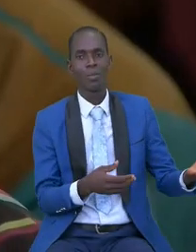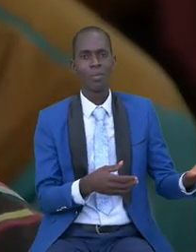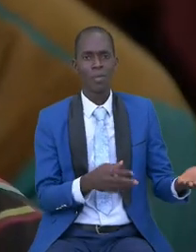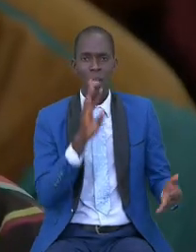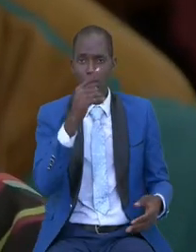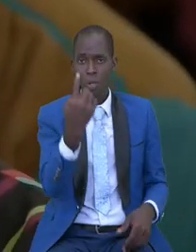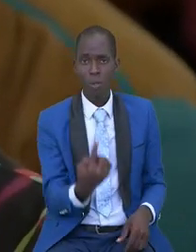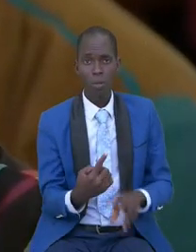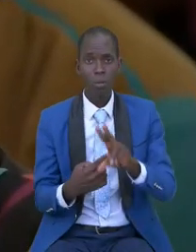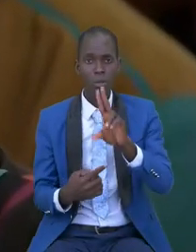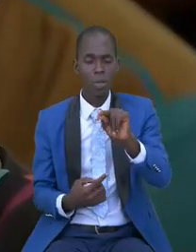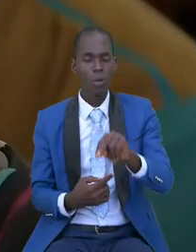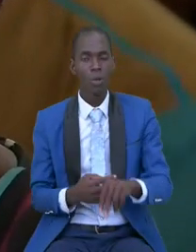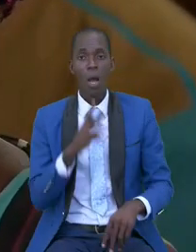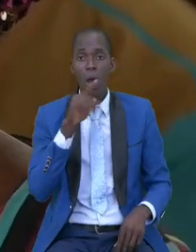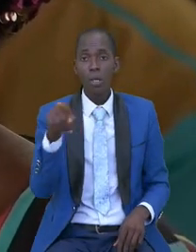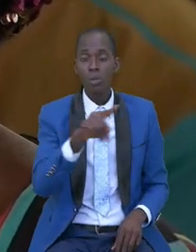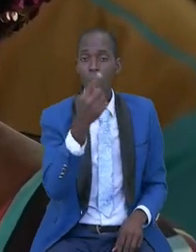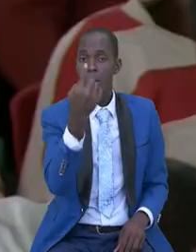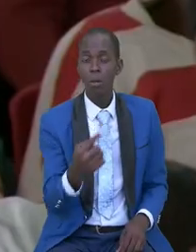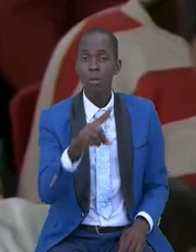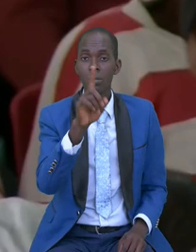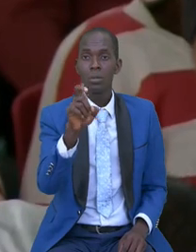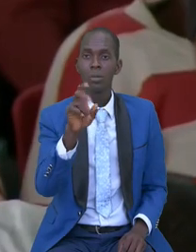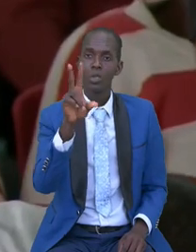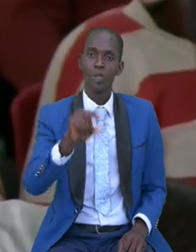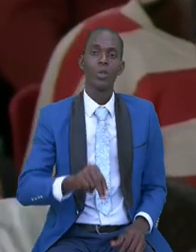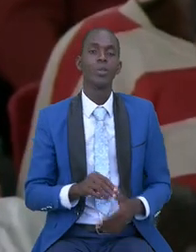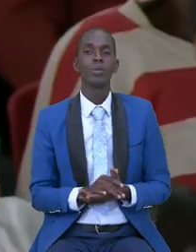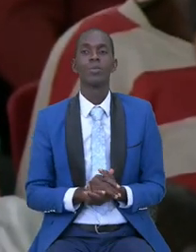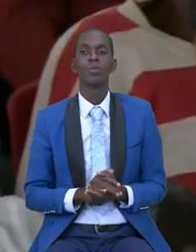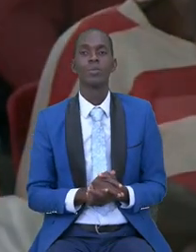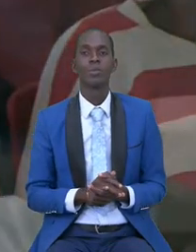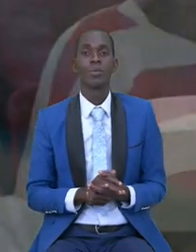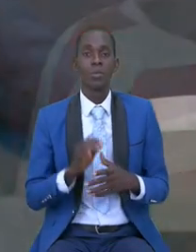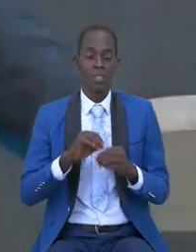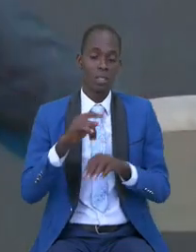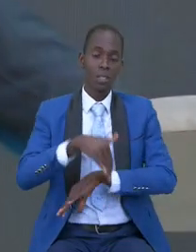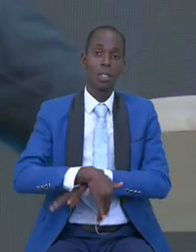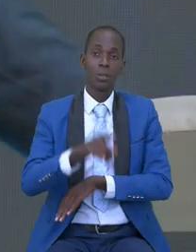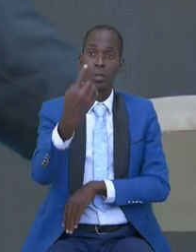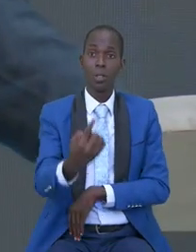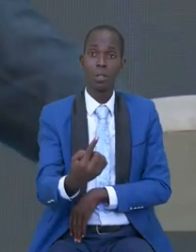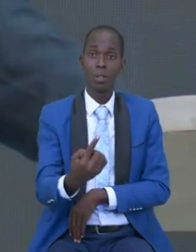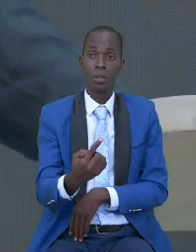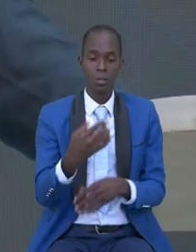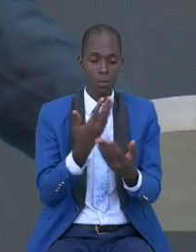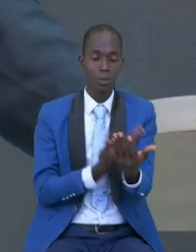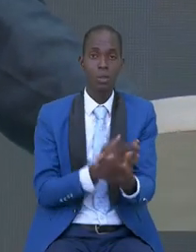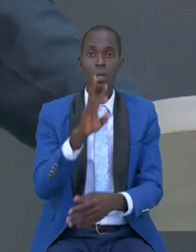alone? No. I said, are you alone? No. In the night, in the